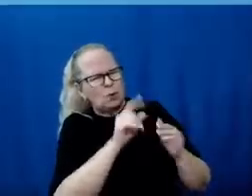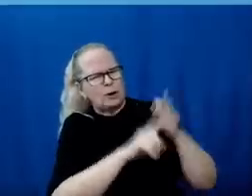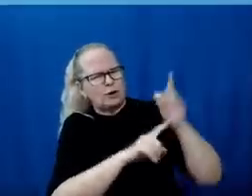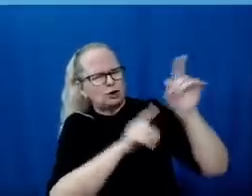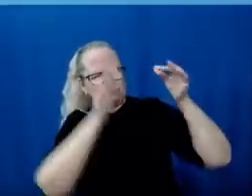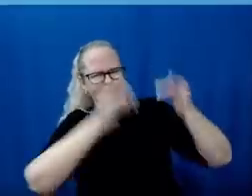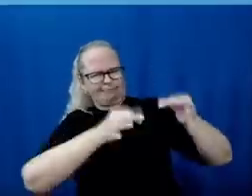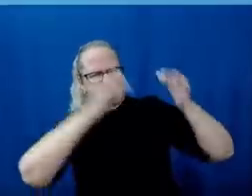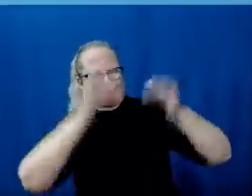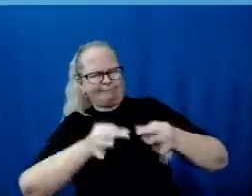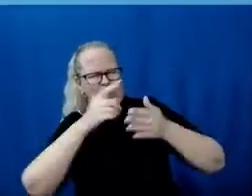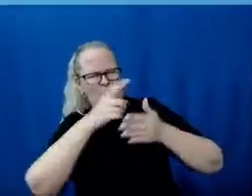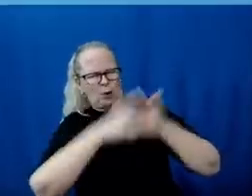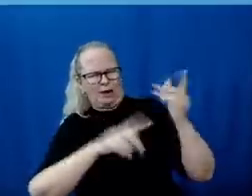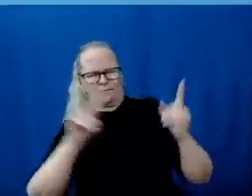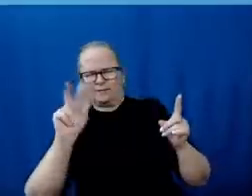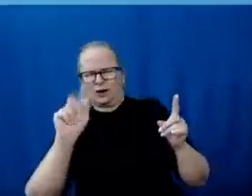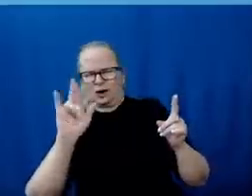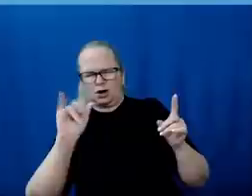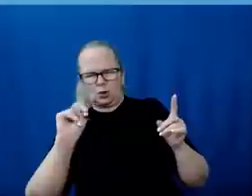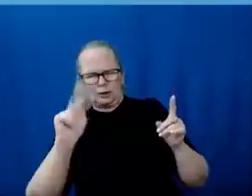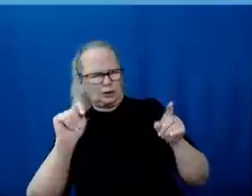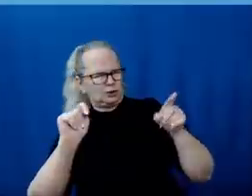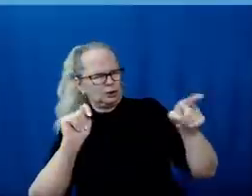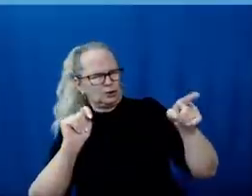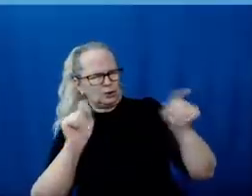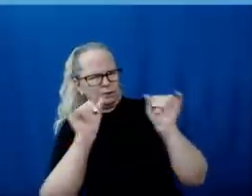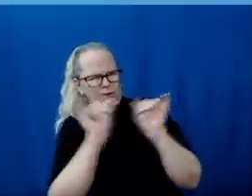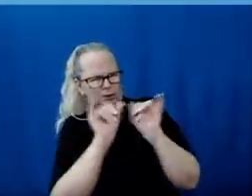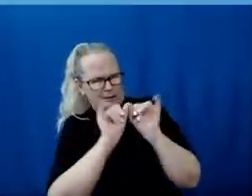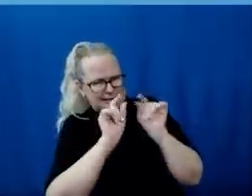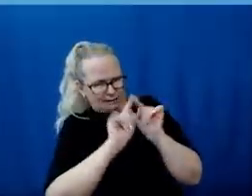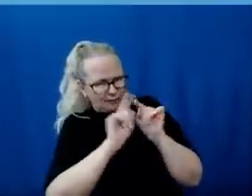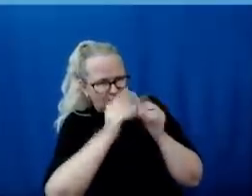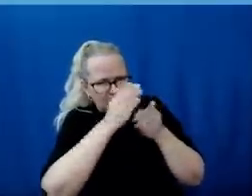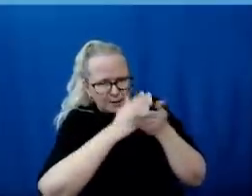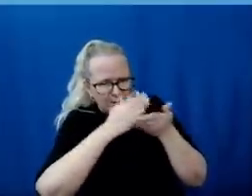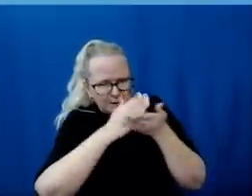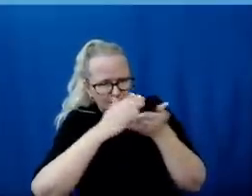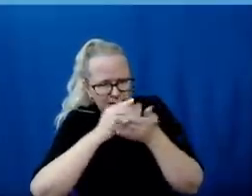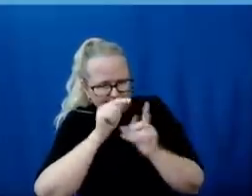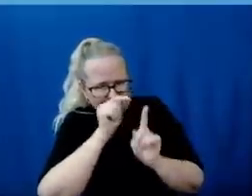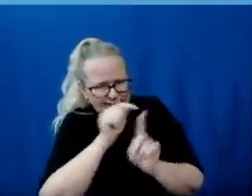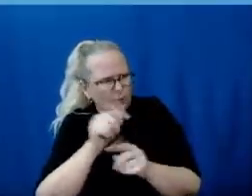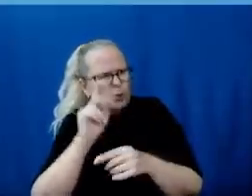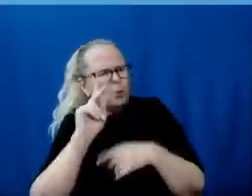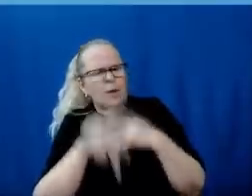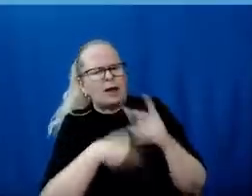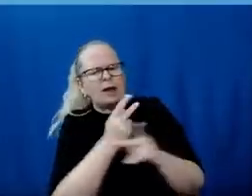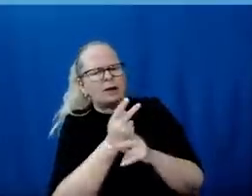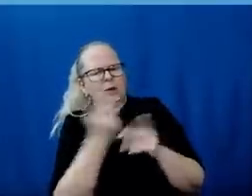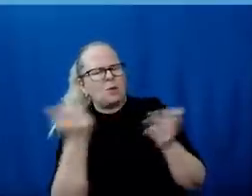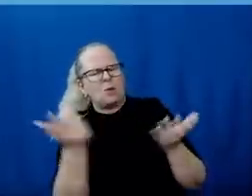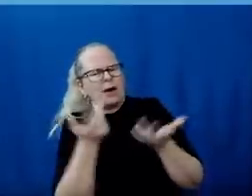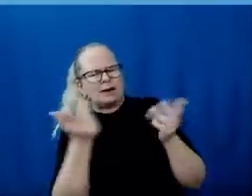you measuring to determine the variants? Are you measuring different parts, or